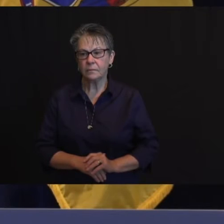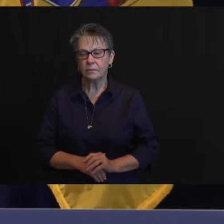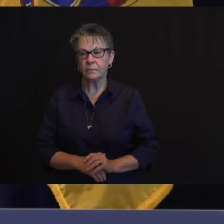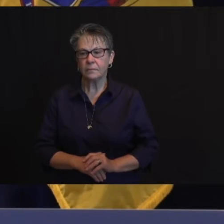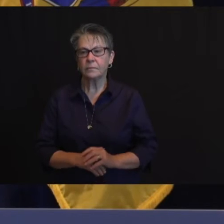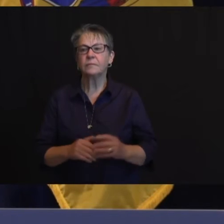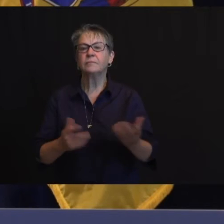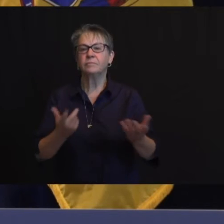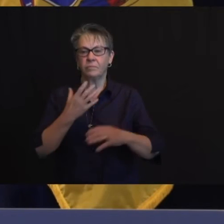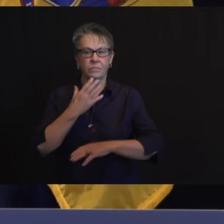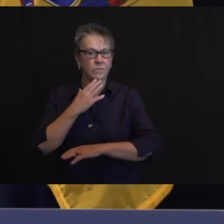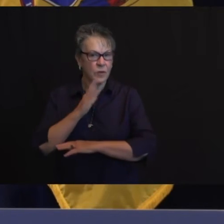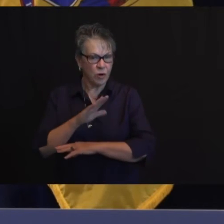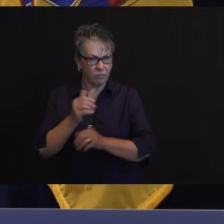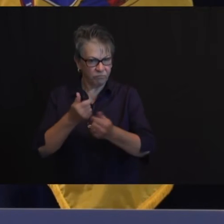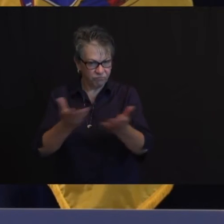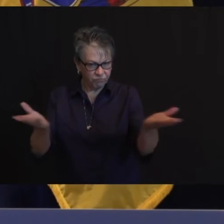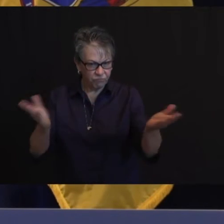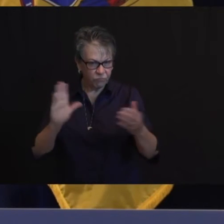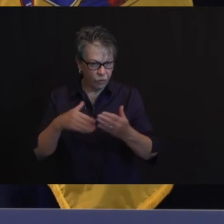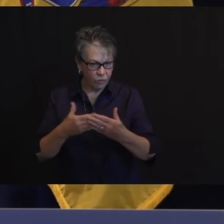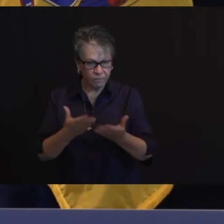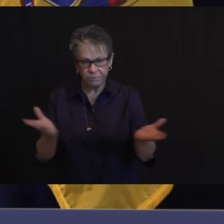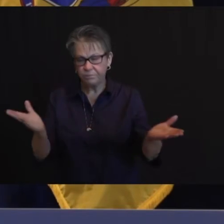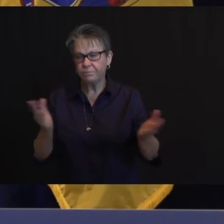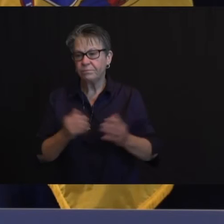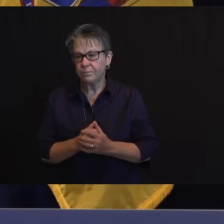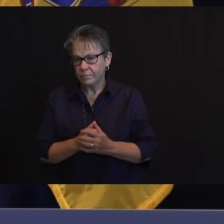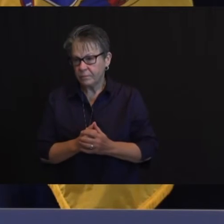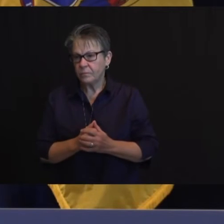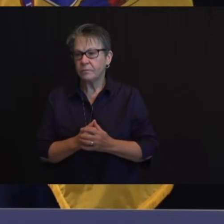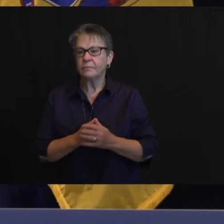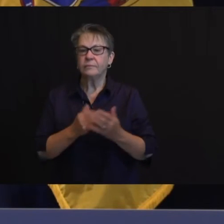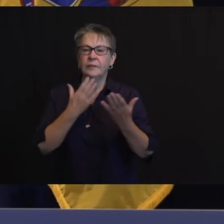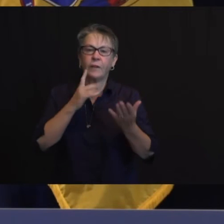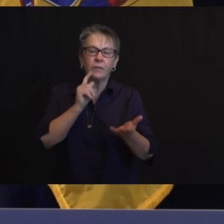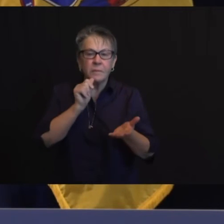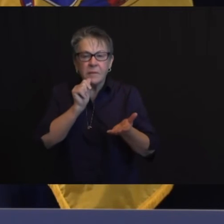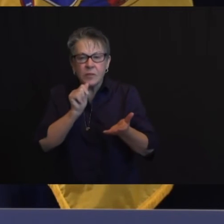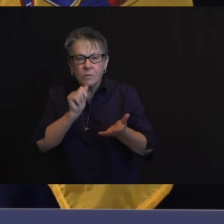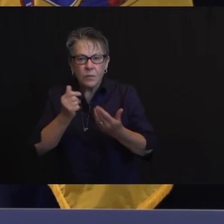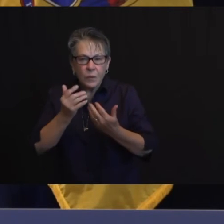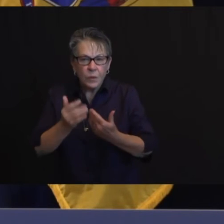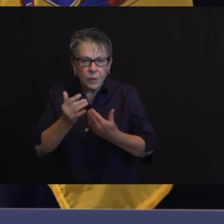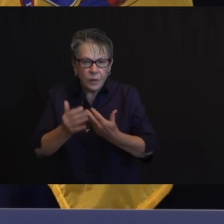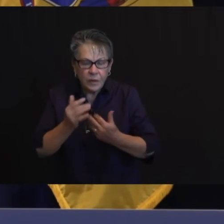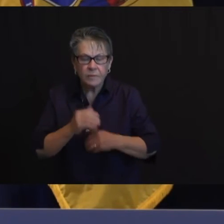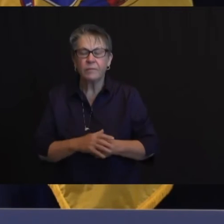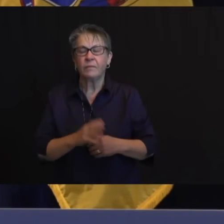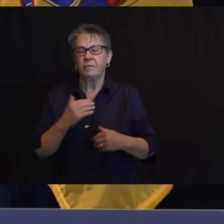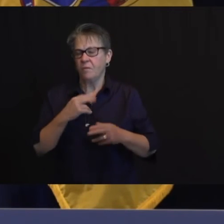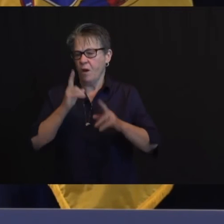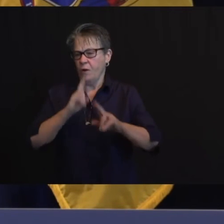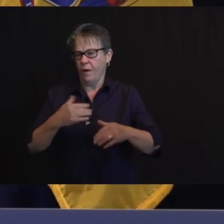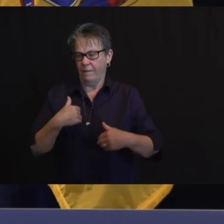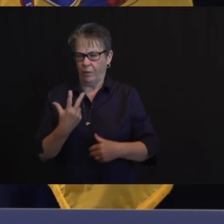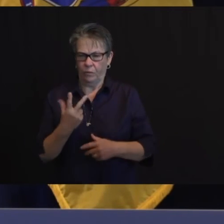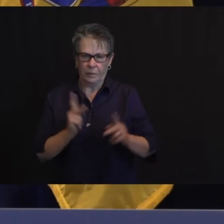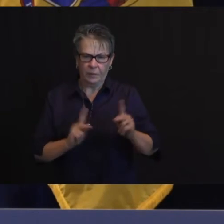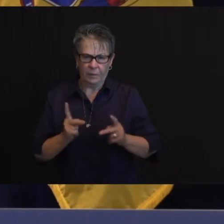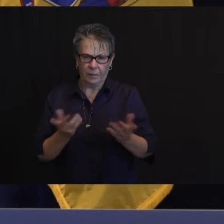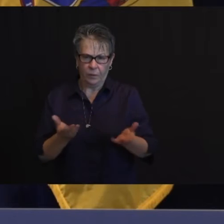Good afternoon, everybody. Thanks for your patience. I'm honored to be joined by the woman to my right who needs no introduction, the Commissioner of the Department of Health,